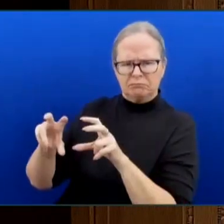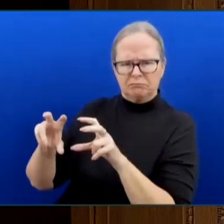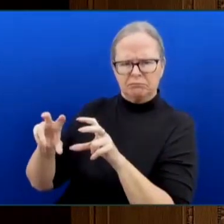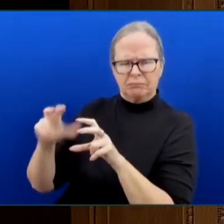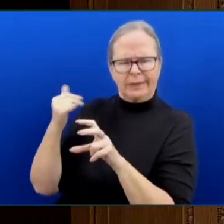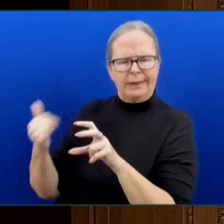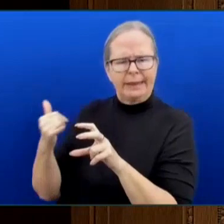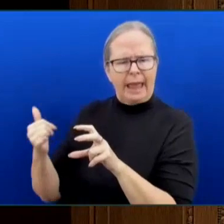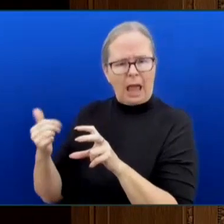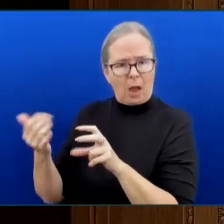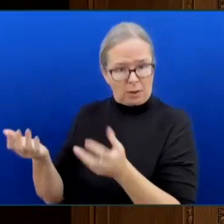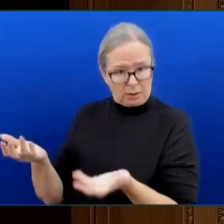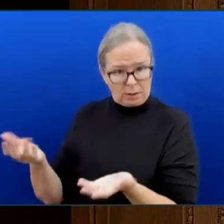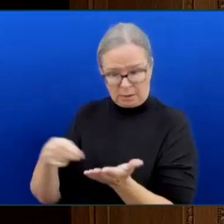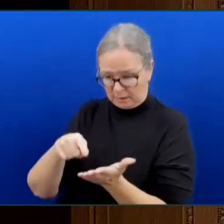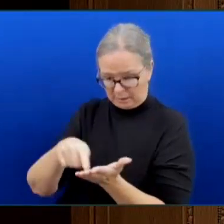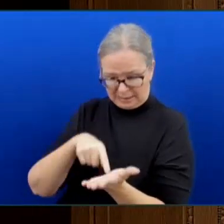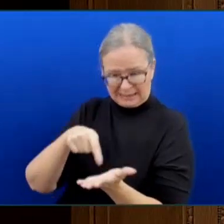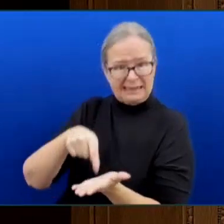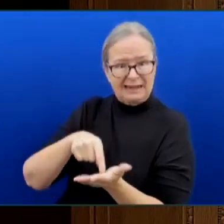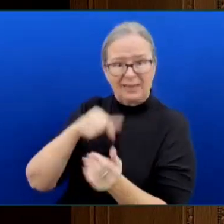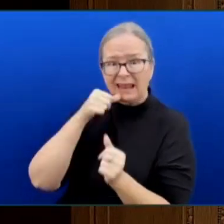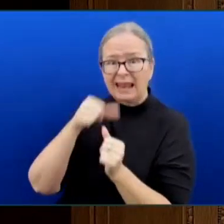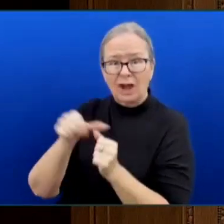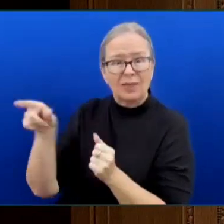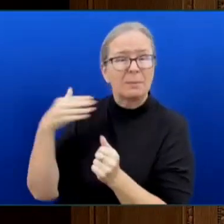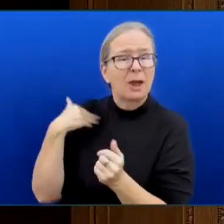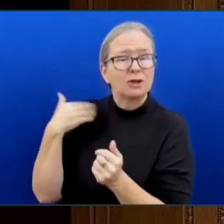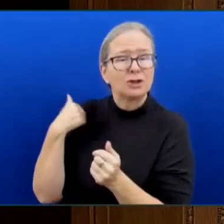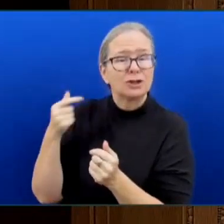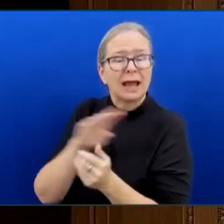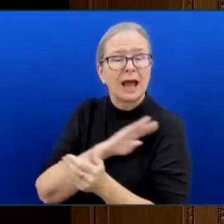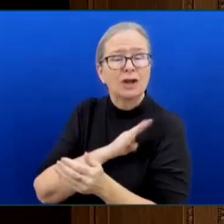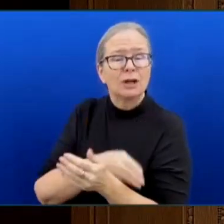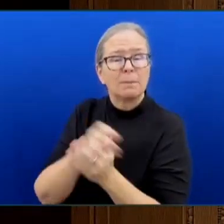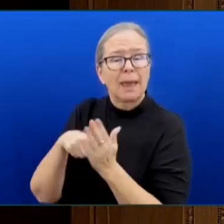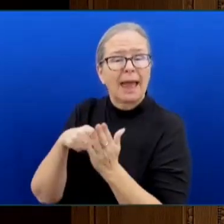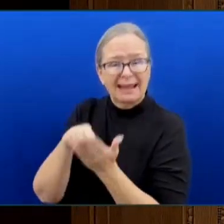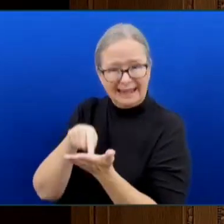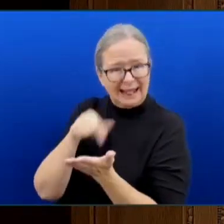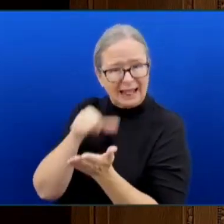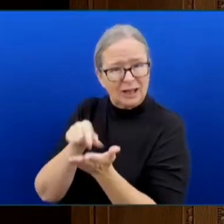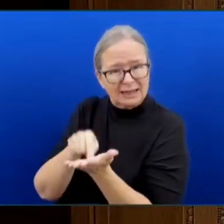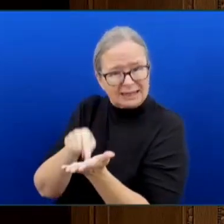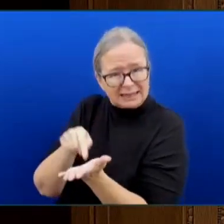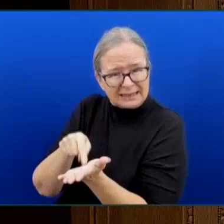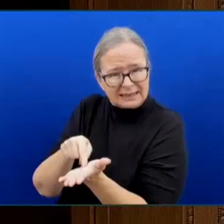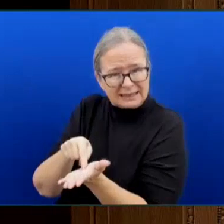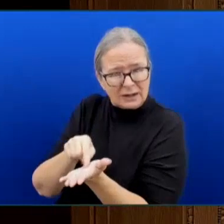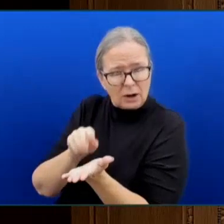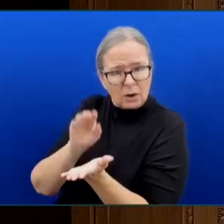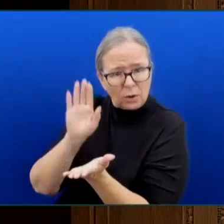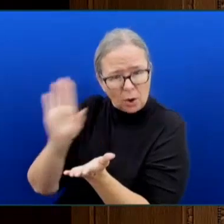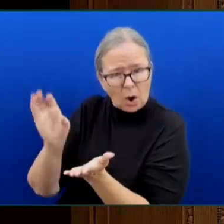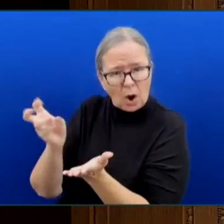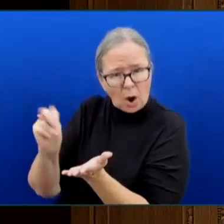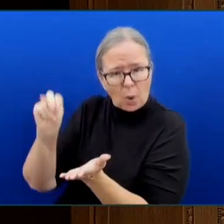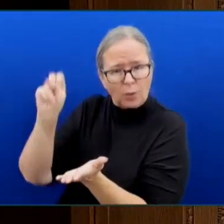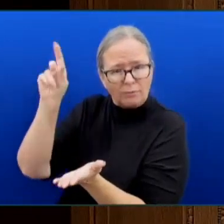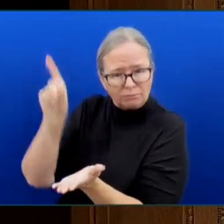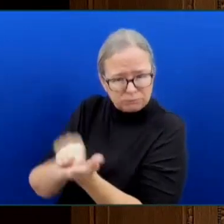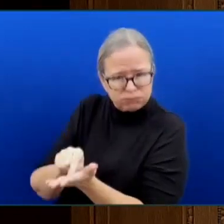to the Minister of Energy and Mines' own document, being confronted by